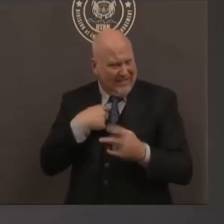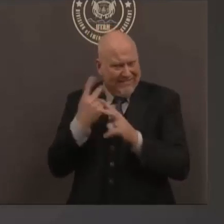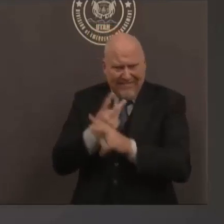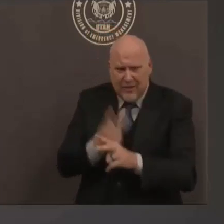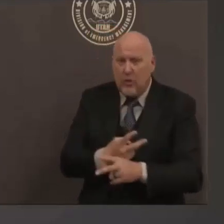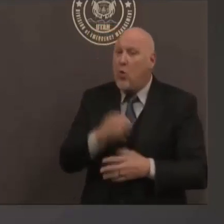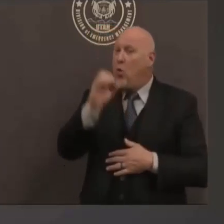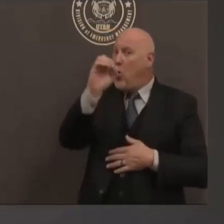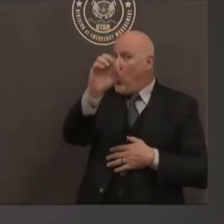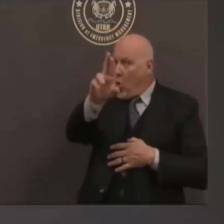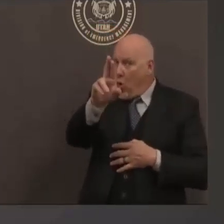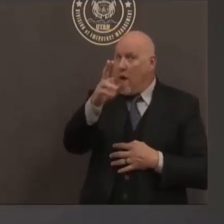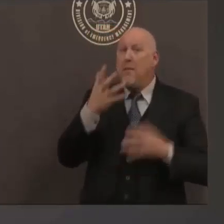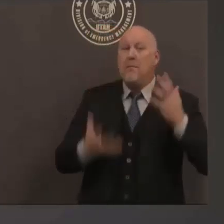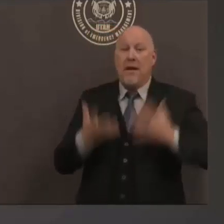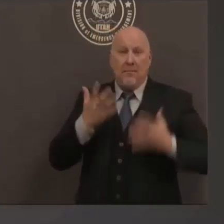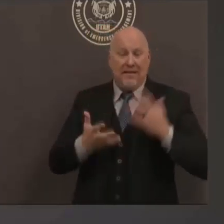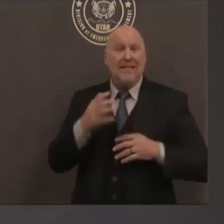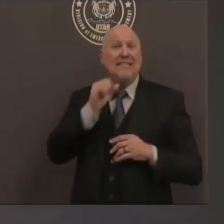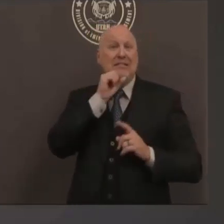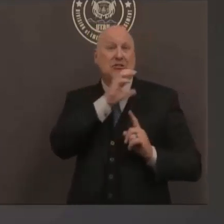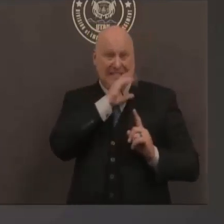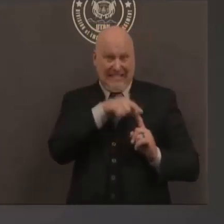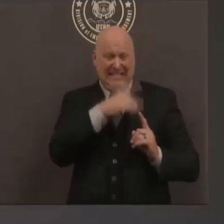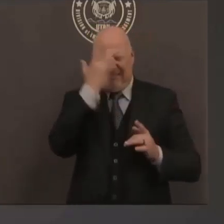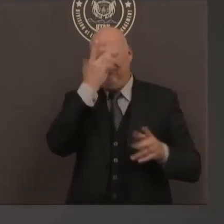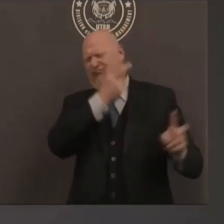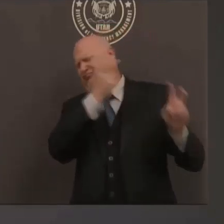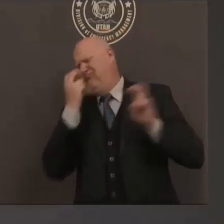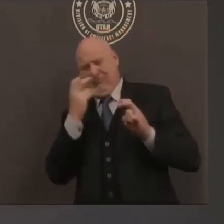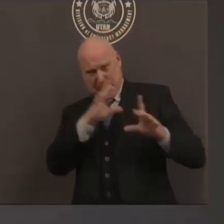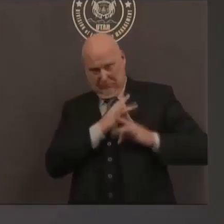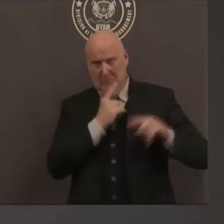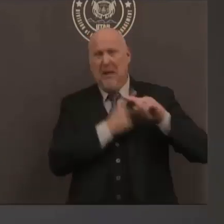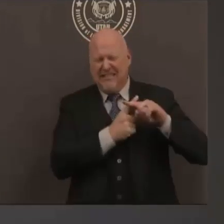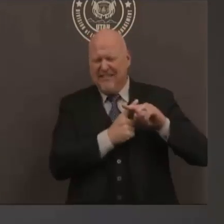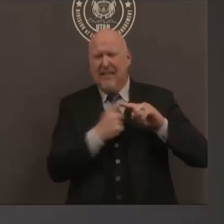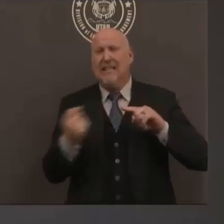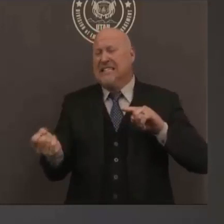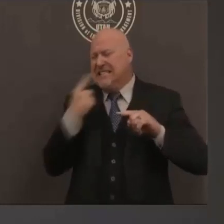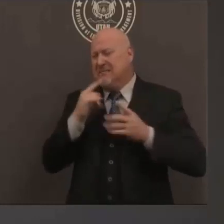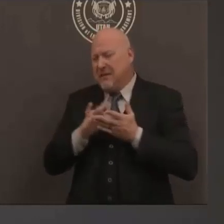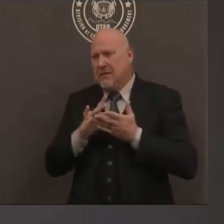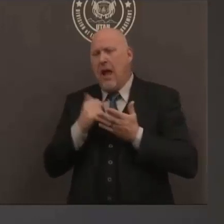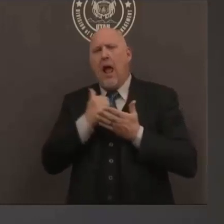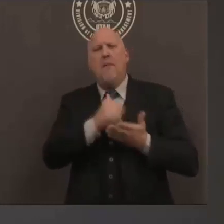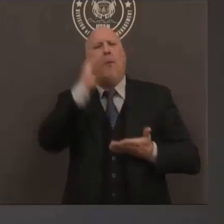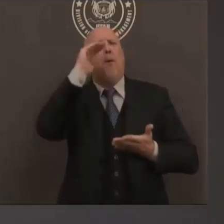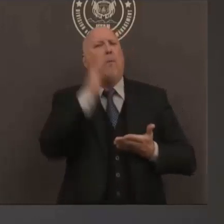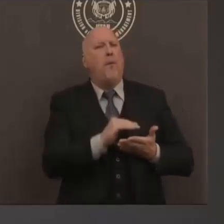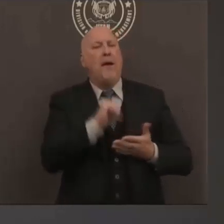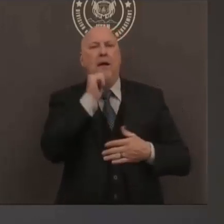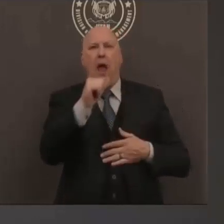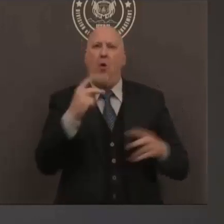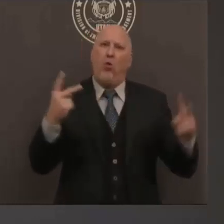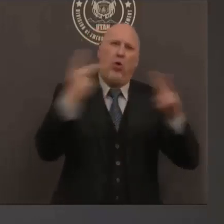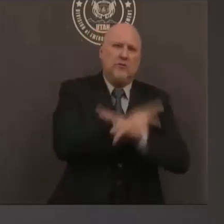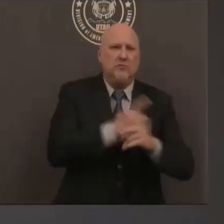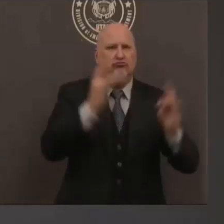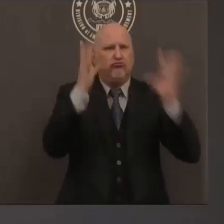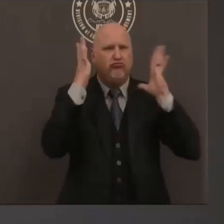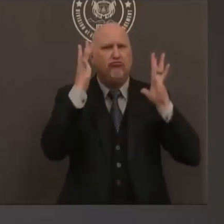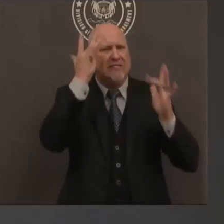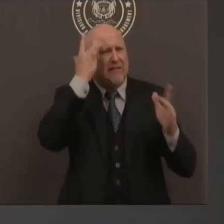senior citizens. One of the various antiviral drugs in treating COVID-19 that was